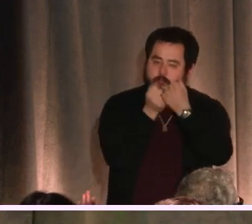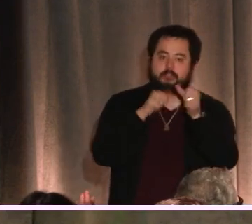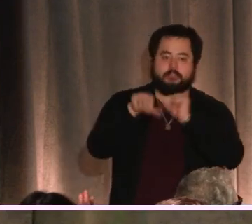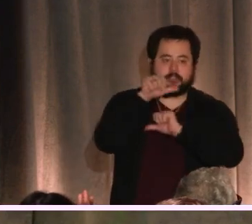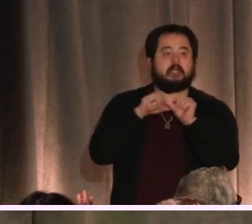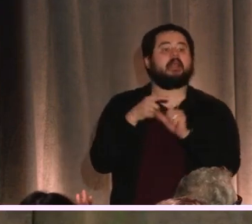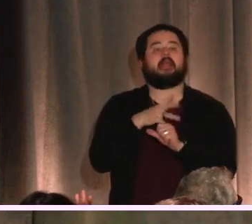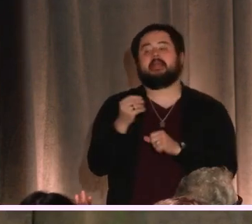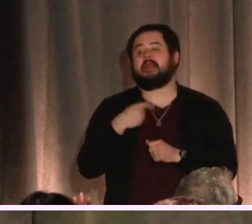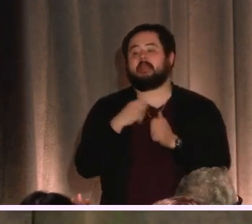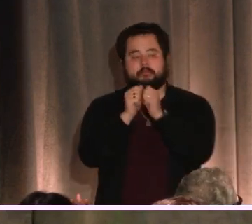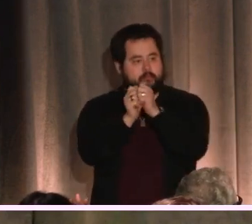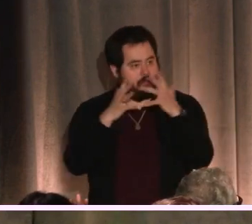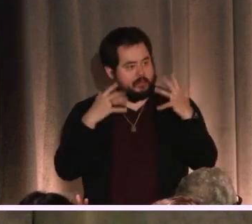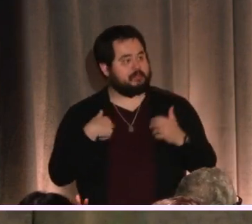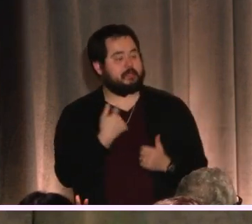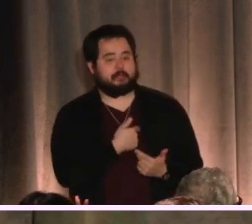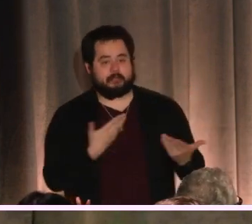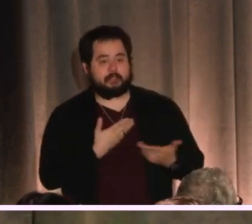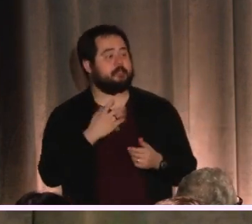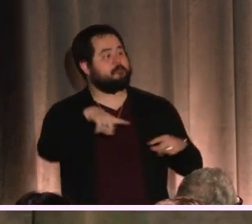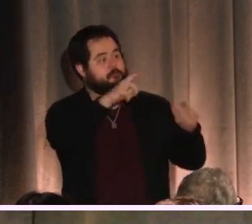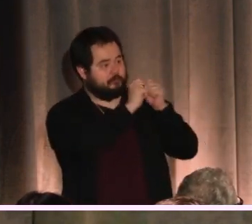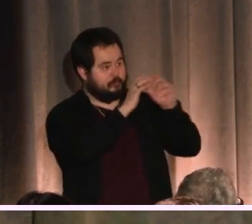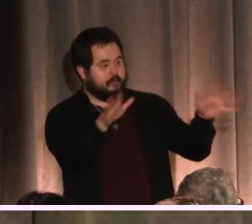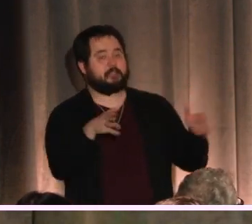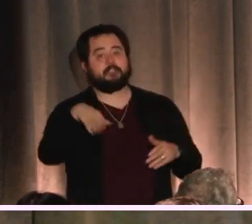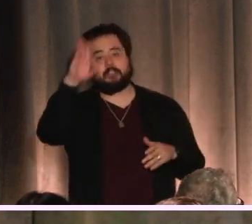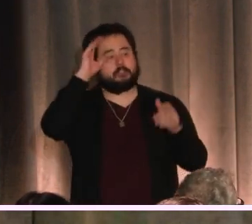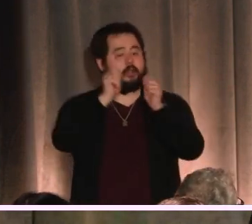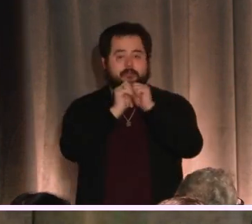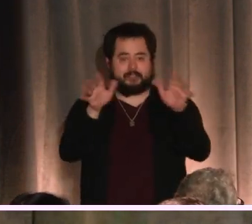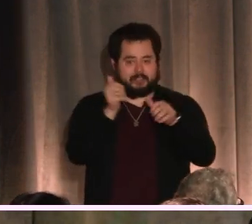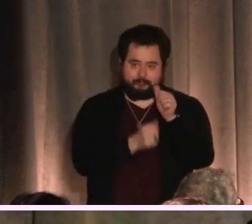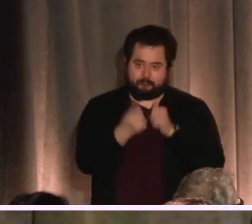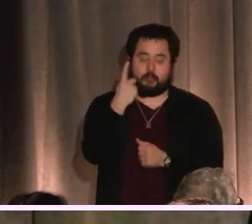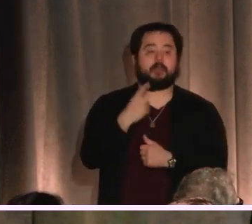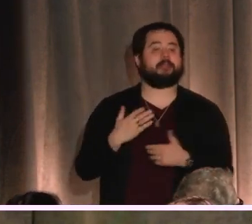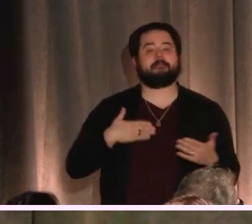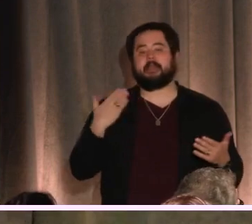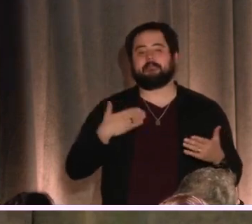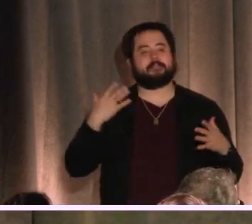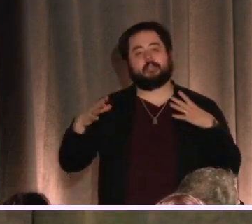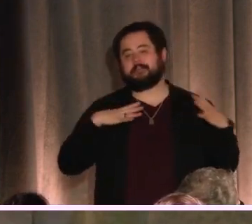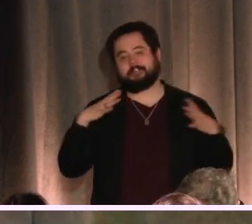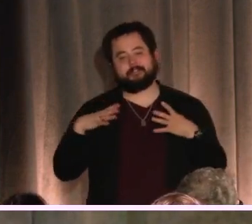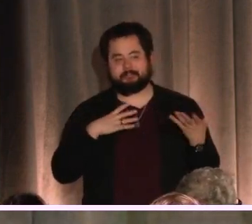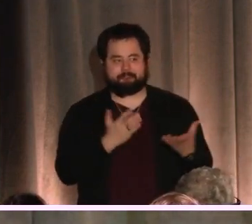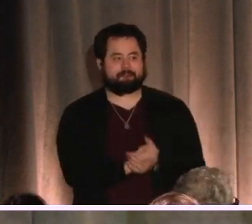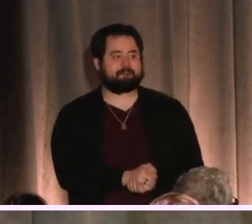am blessed to be here, and we're all blessed to be here. God bless you, and happy holidays.